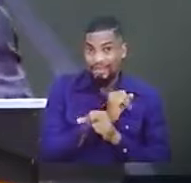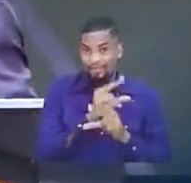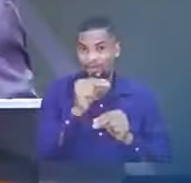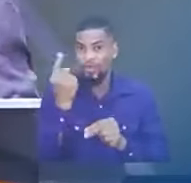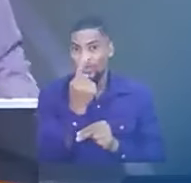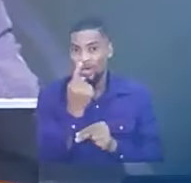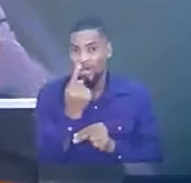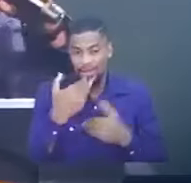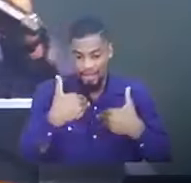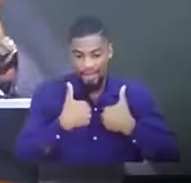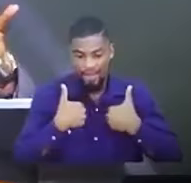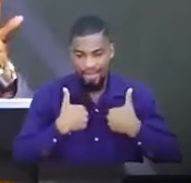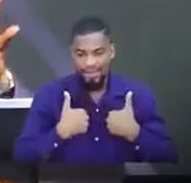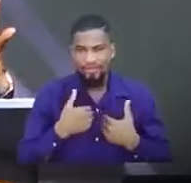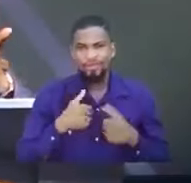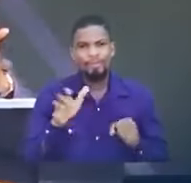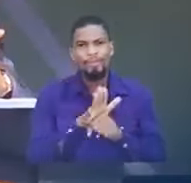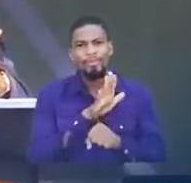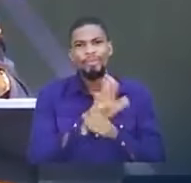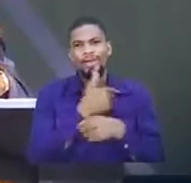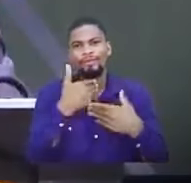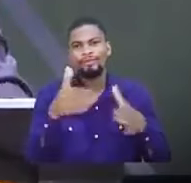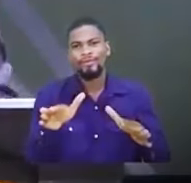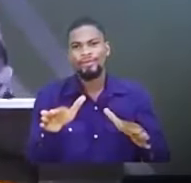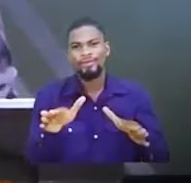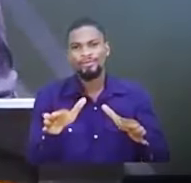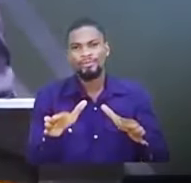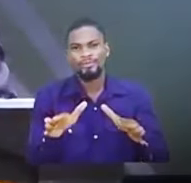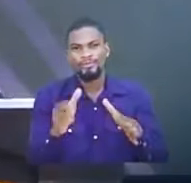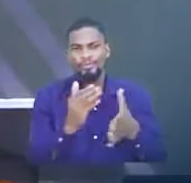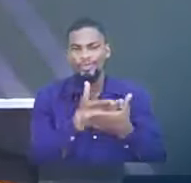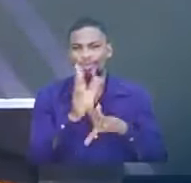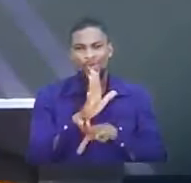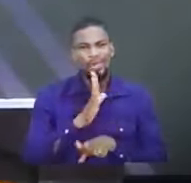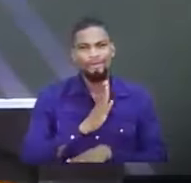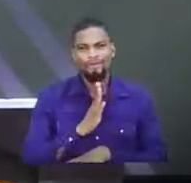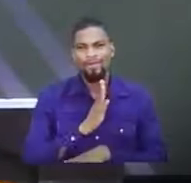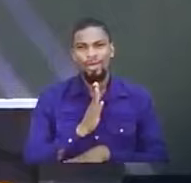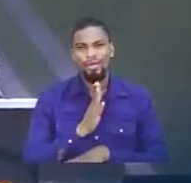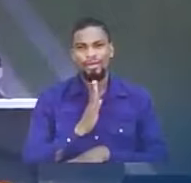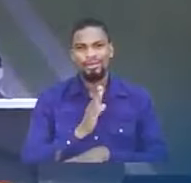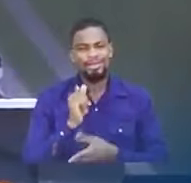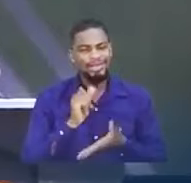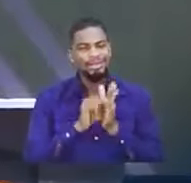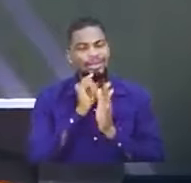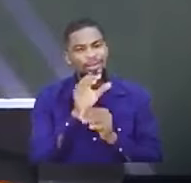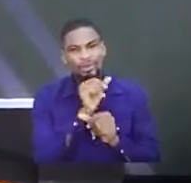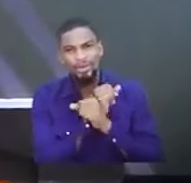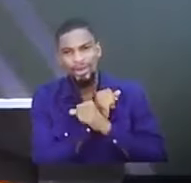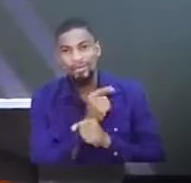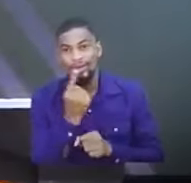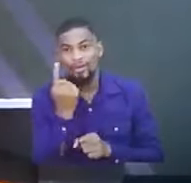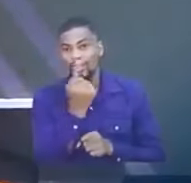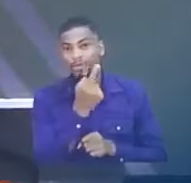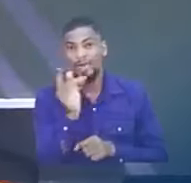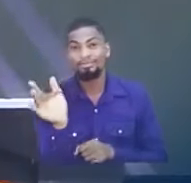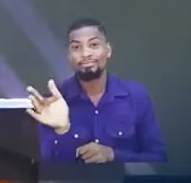it, it was okay for him. Okay for him. That was not love. It was lust.